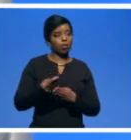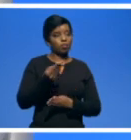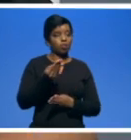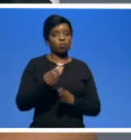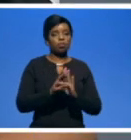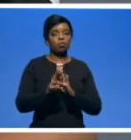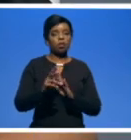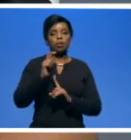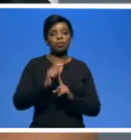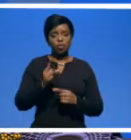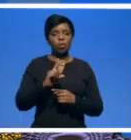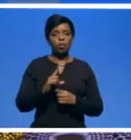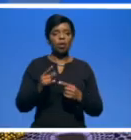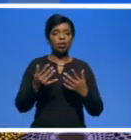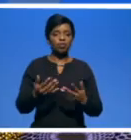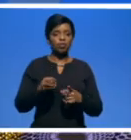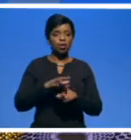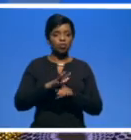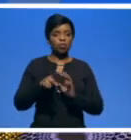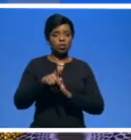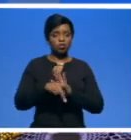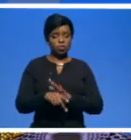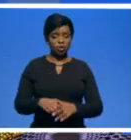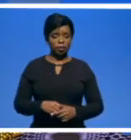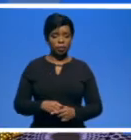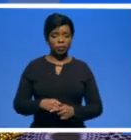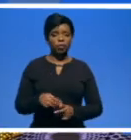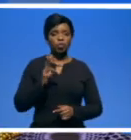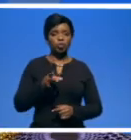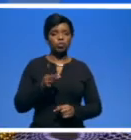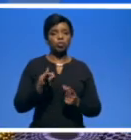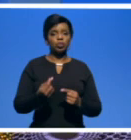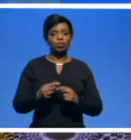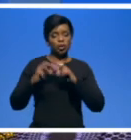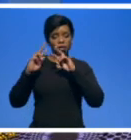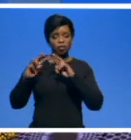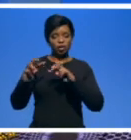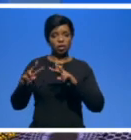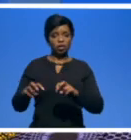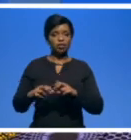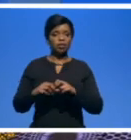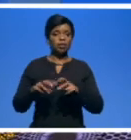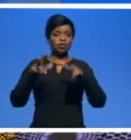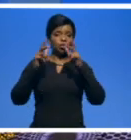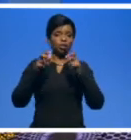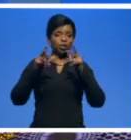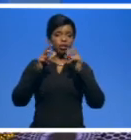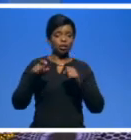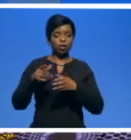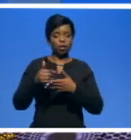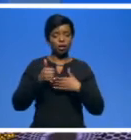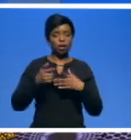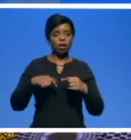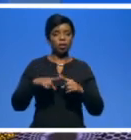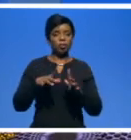Okay. Commissioner? We also conduct investigative hearings, which assist us in identifying policy